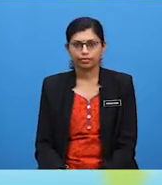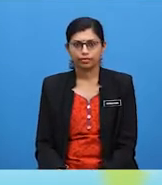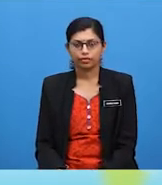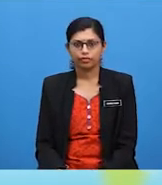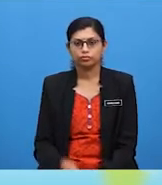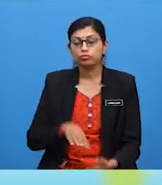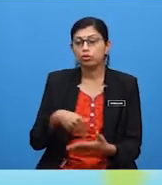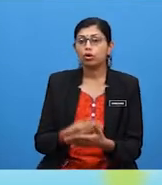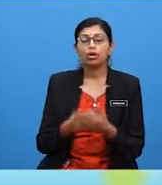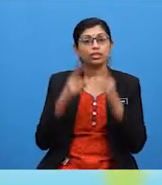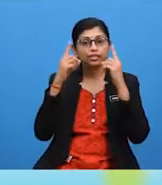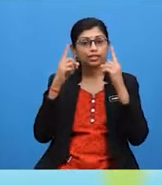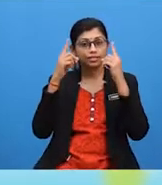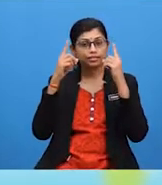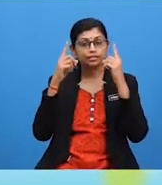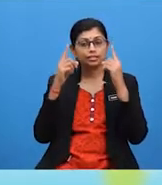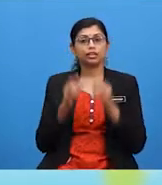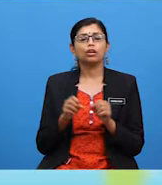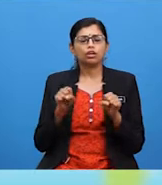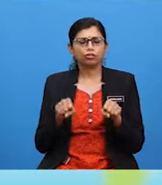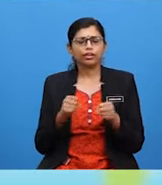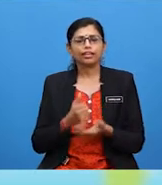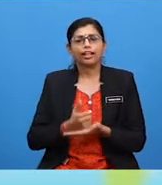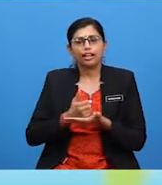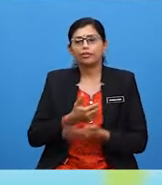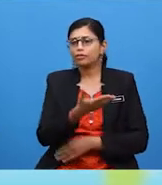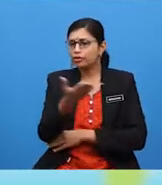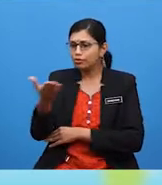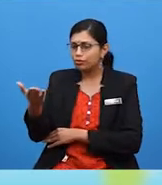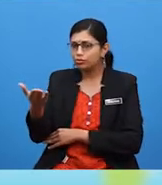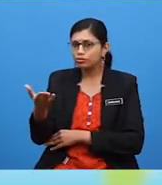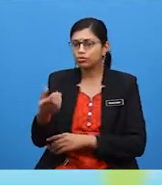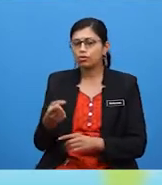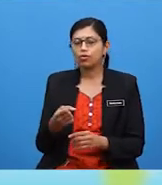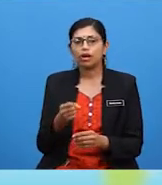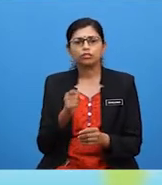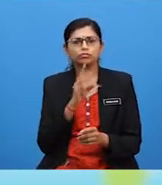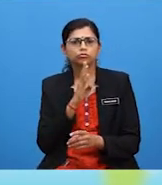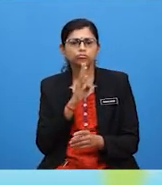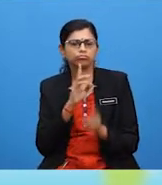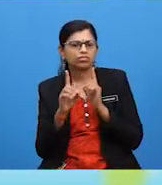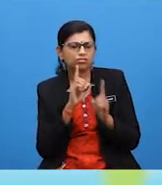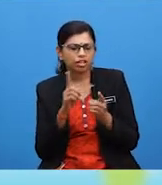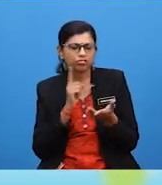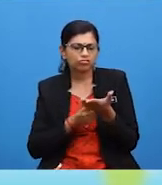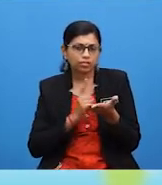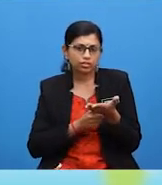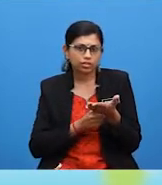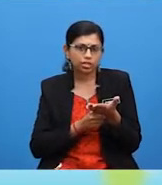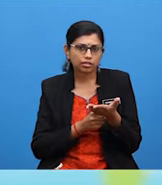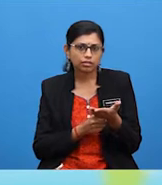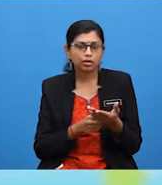And these expressions too can help you to have an effective discussion